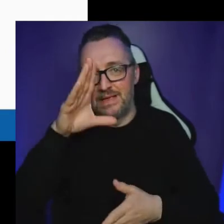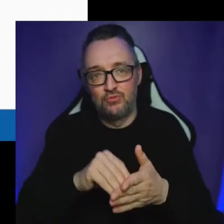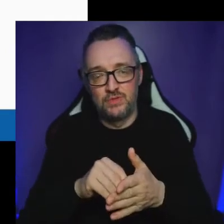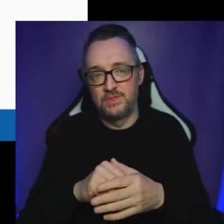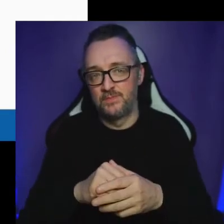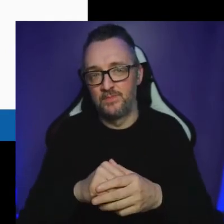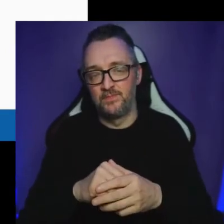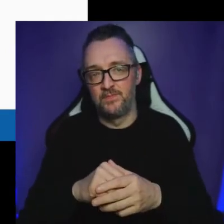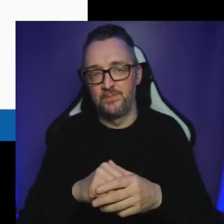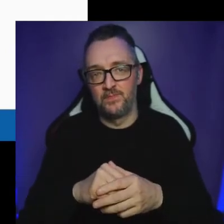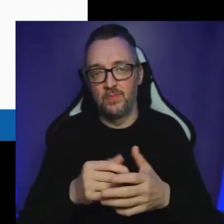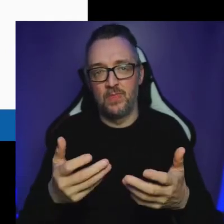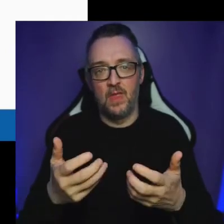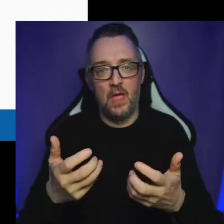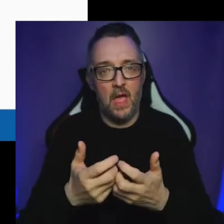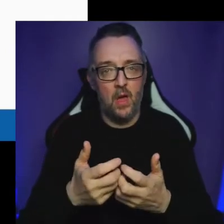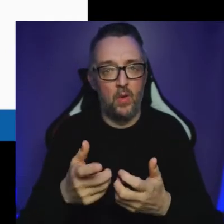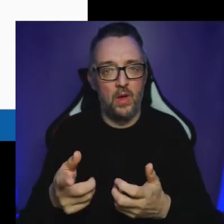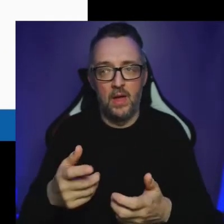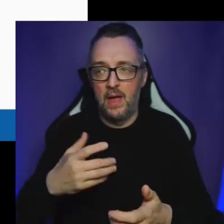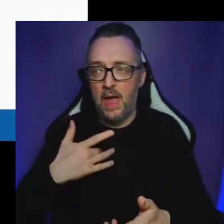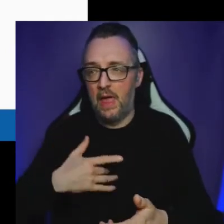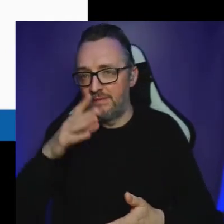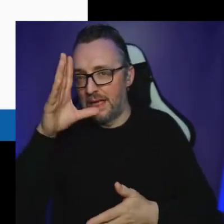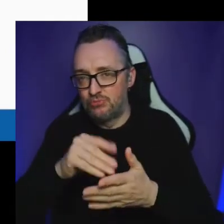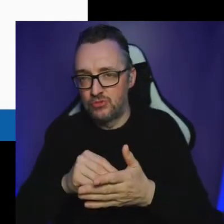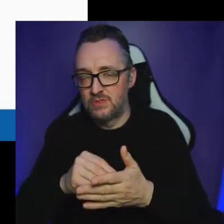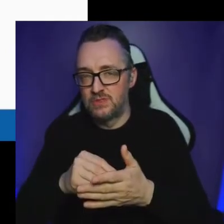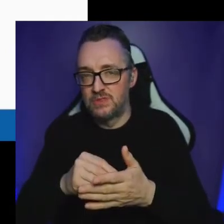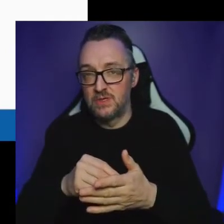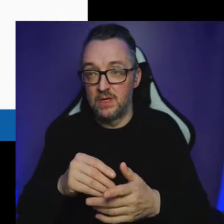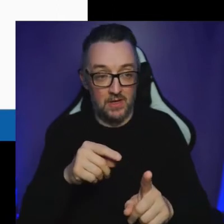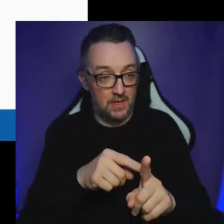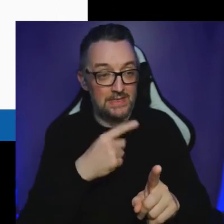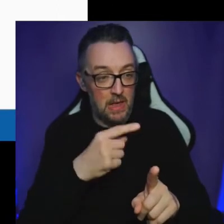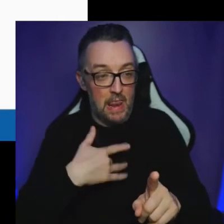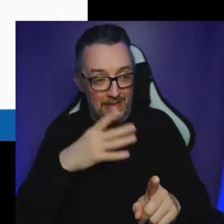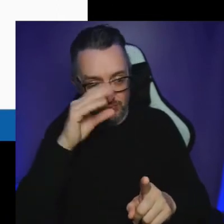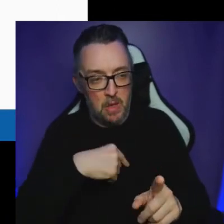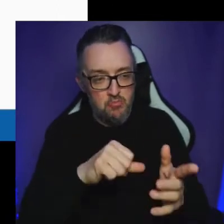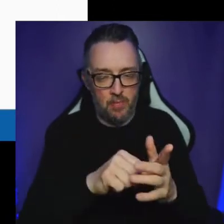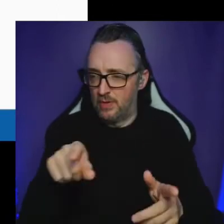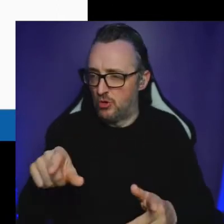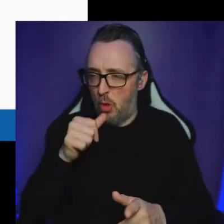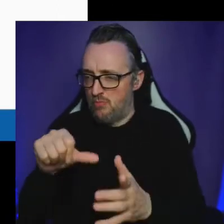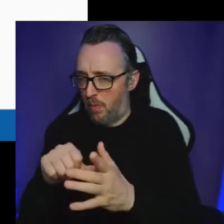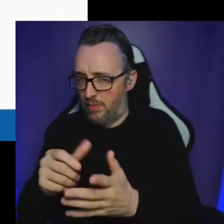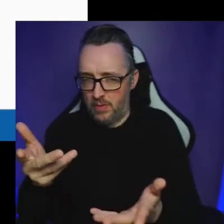creating. Where do those things, or where would one cause a problem for the other, and how do we design again to avoid